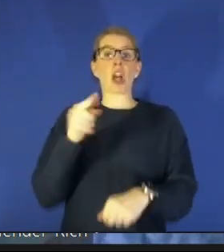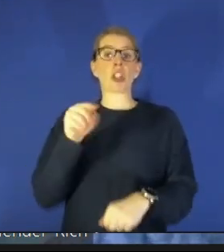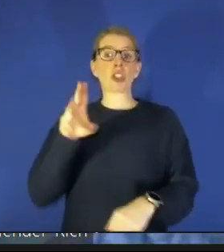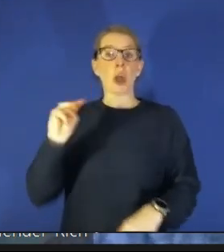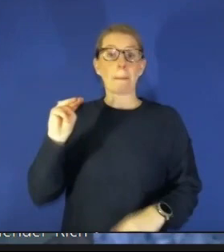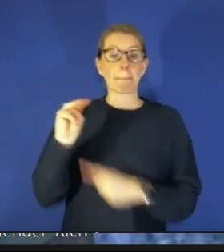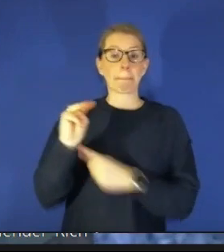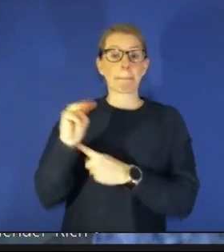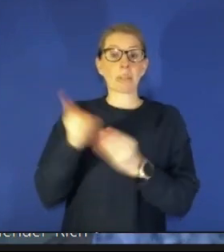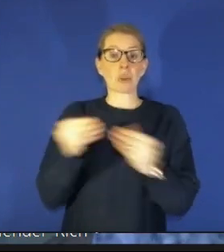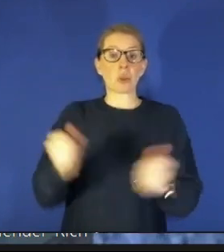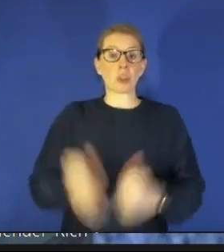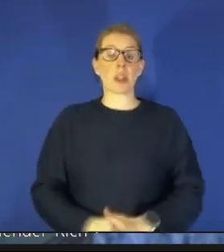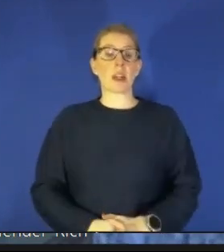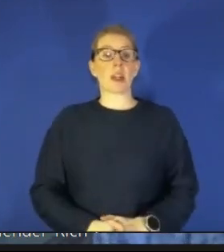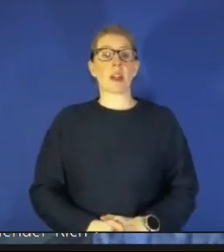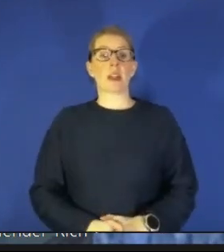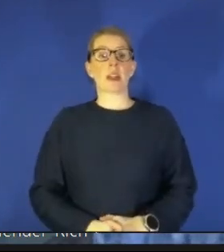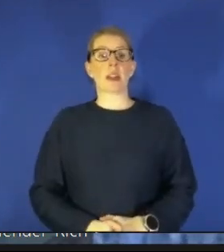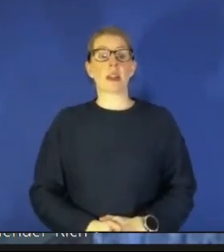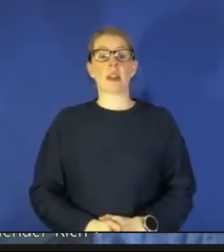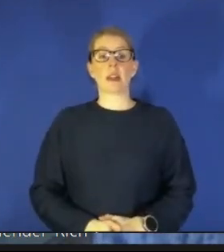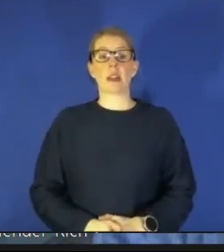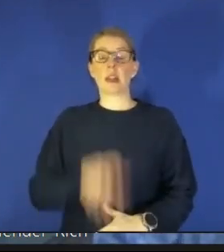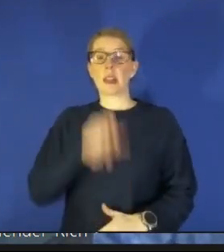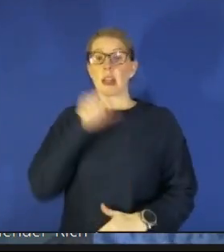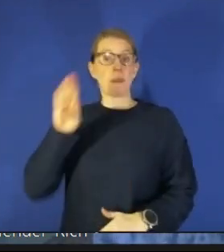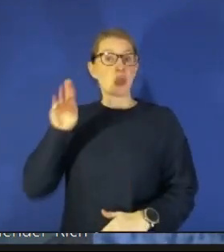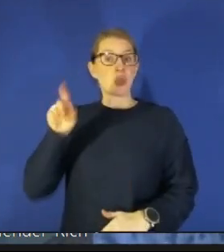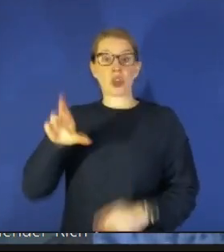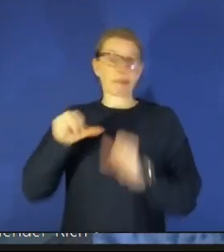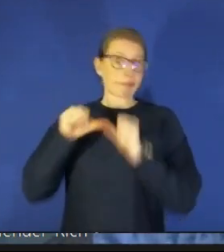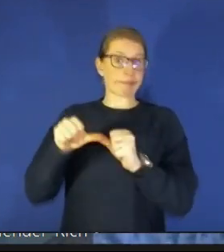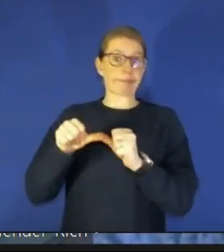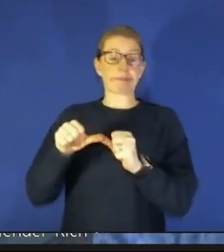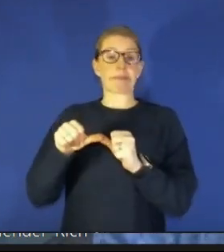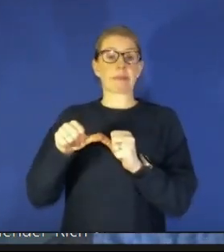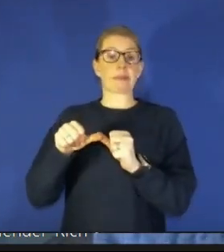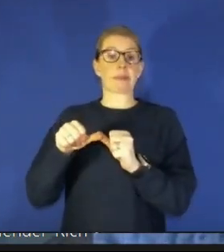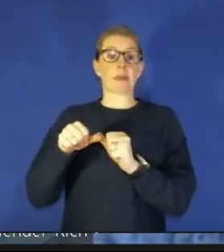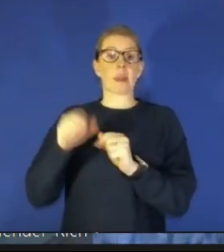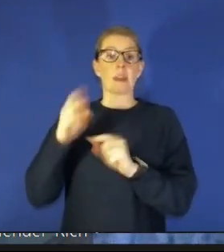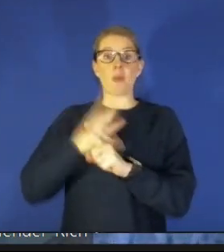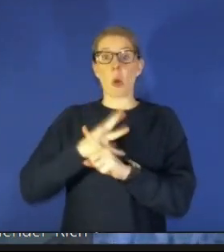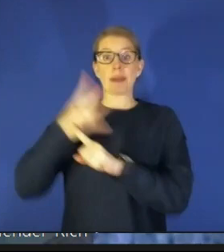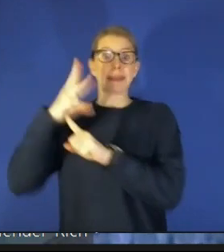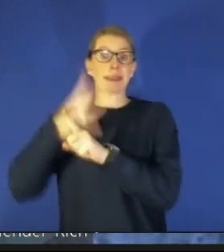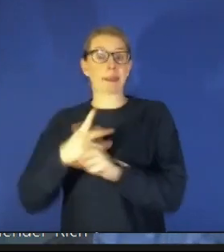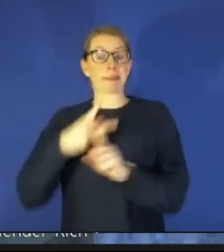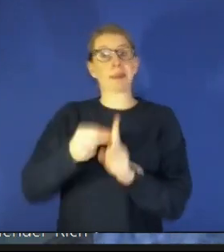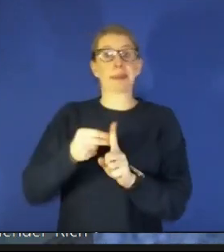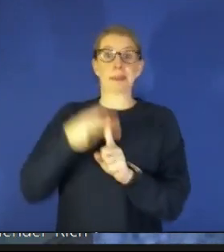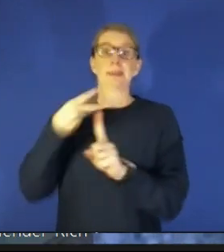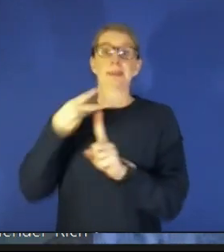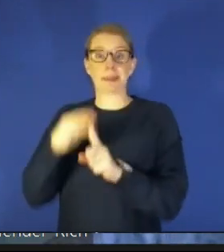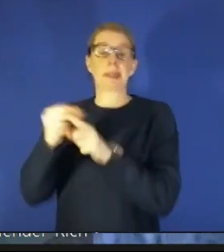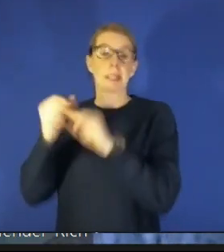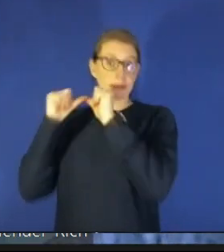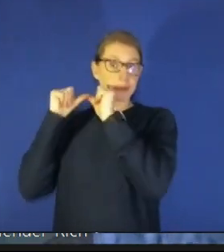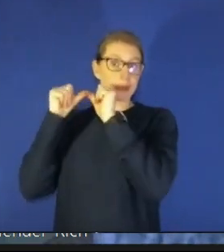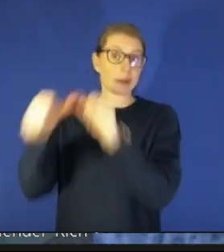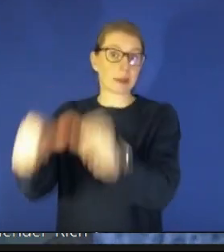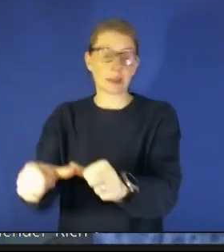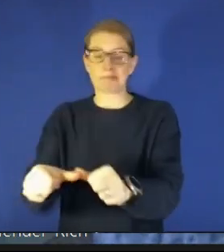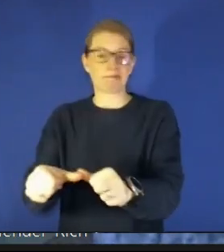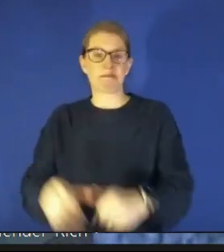so it's not that we're going to be able to keep getting boosters and administering them, every 4 and 6 months perpetually.